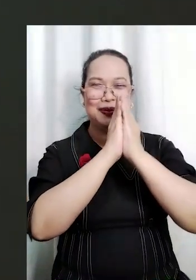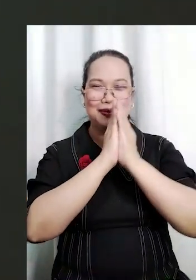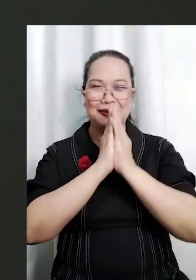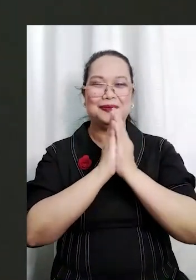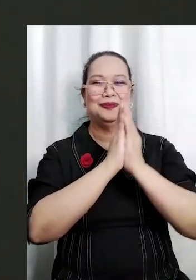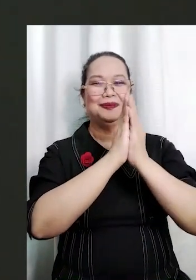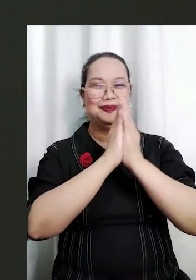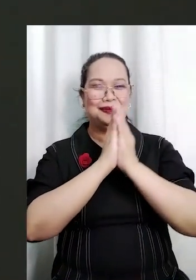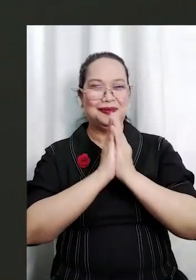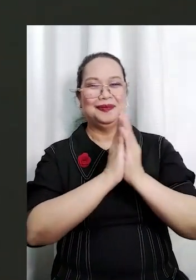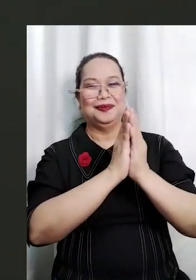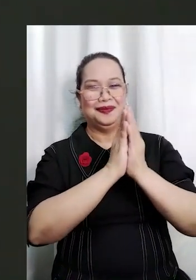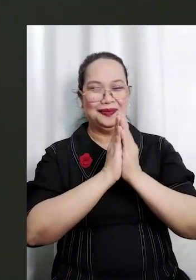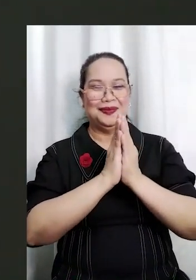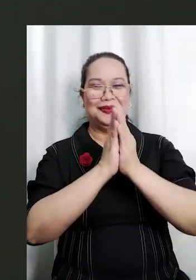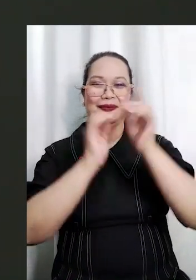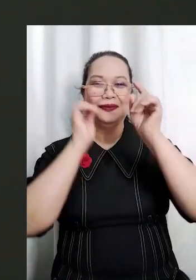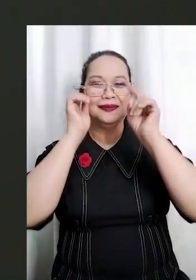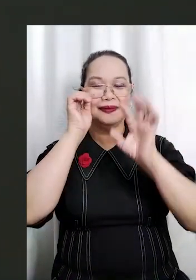with God.